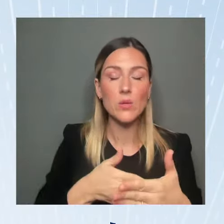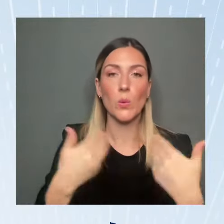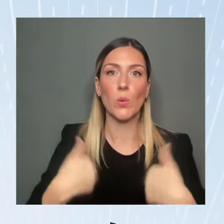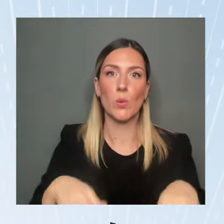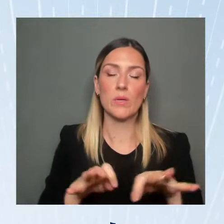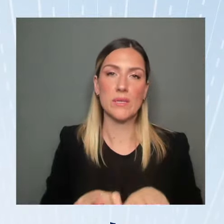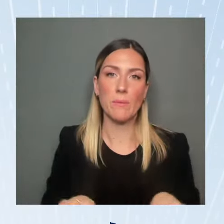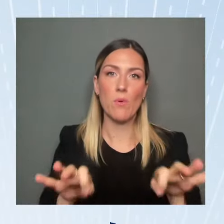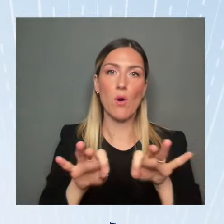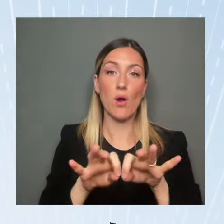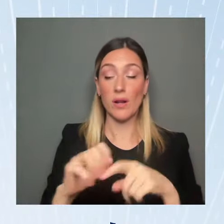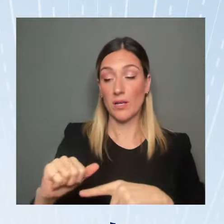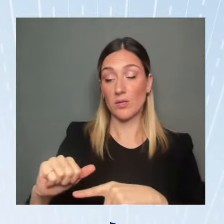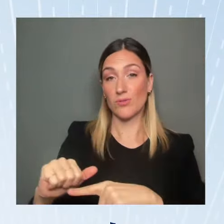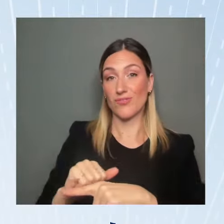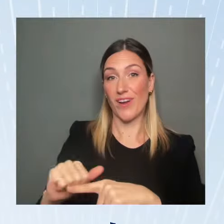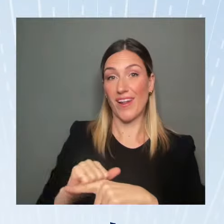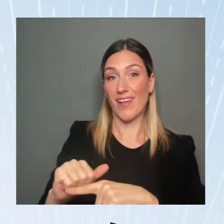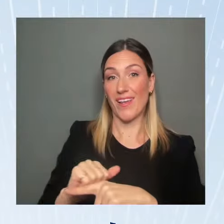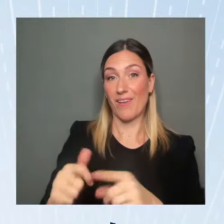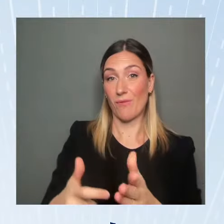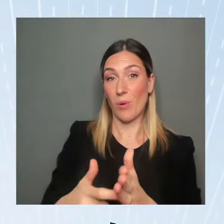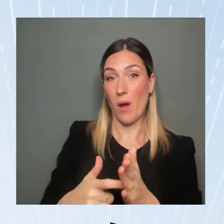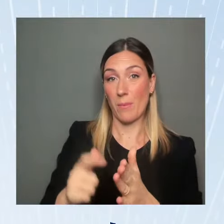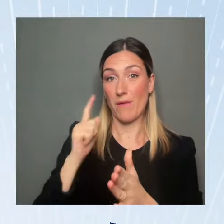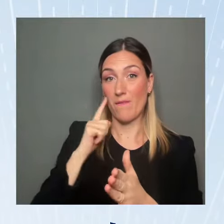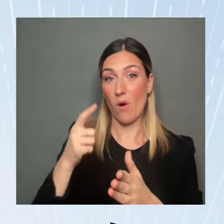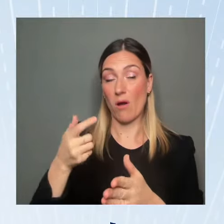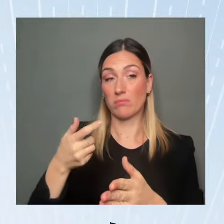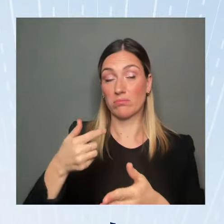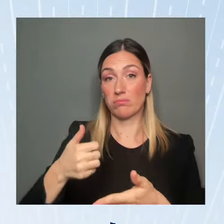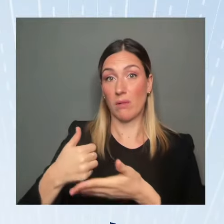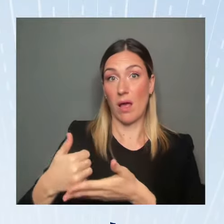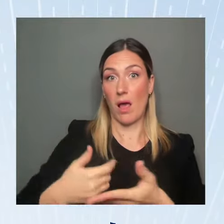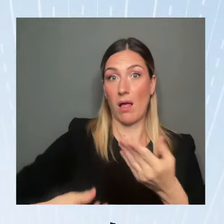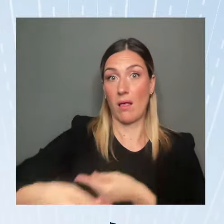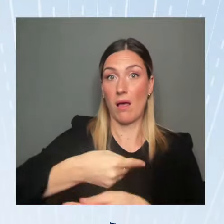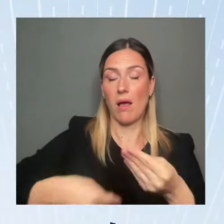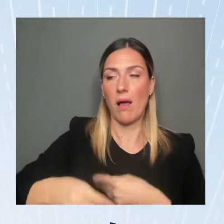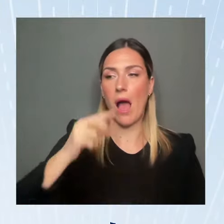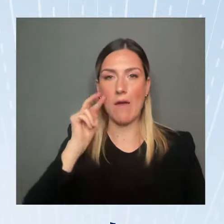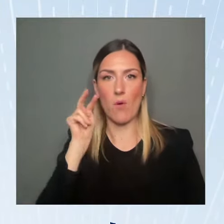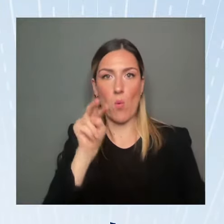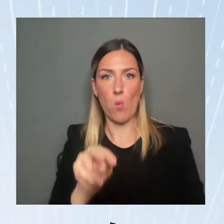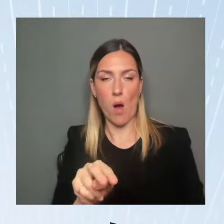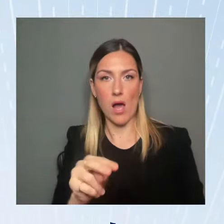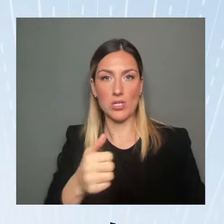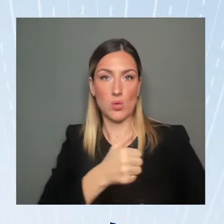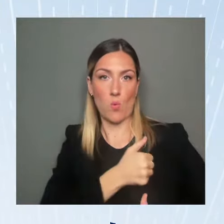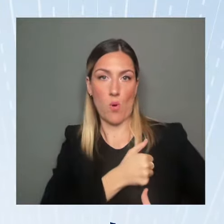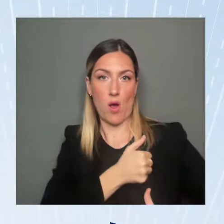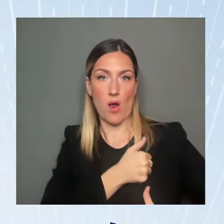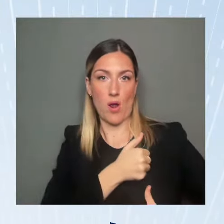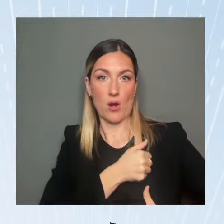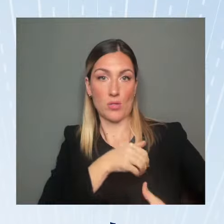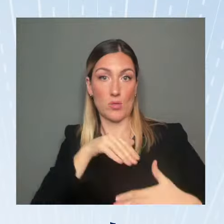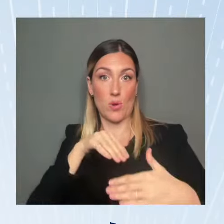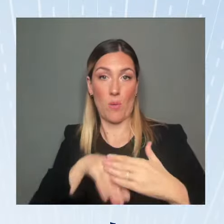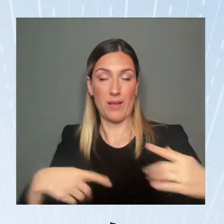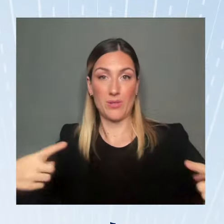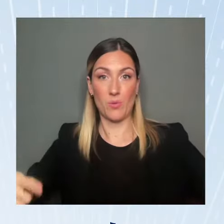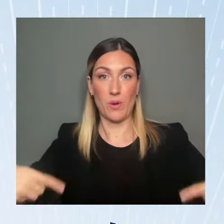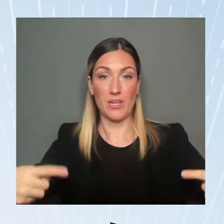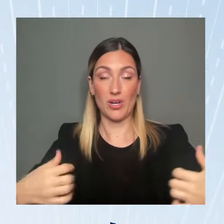and the requirement for training for handlers is really important. I've watched wounded warriors going to the National Wheelchair Games get